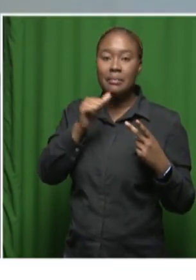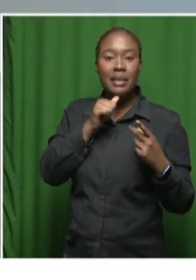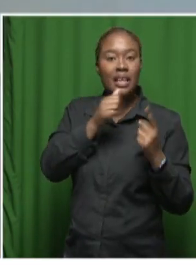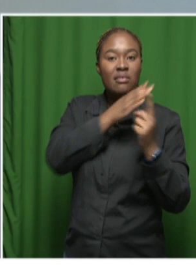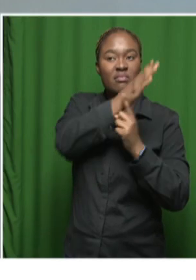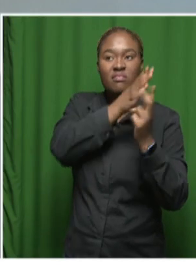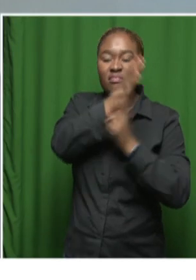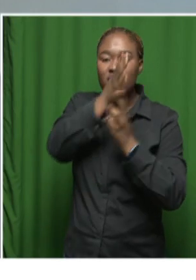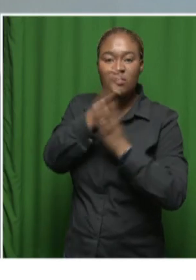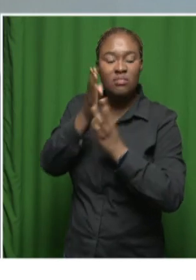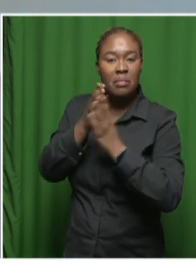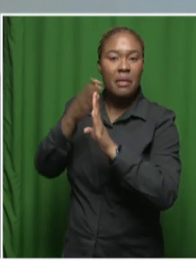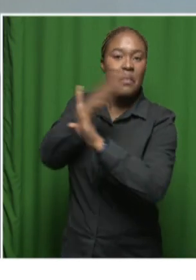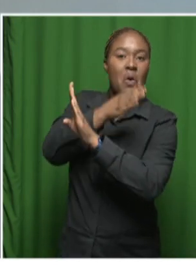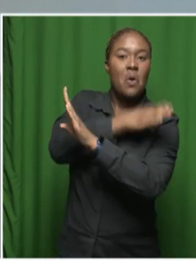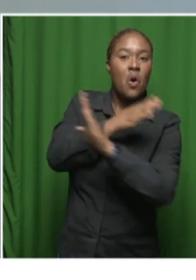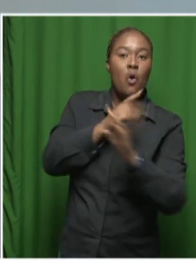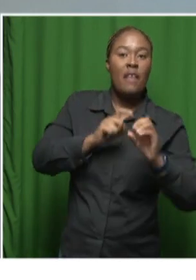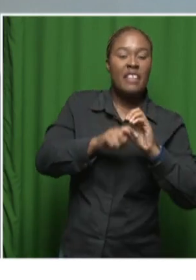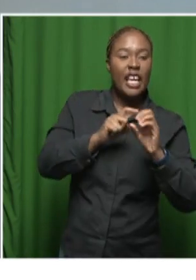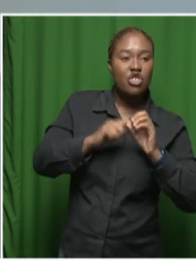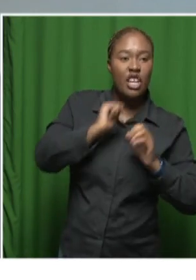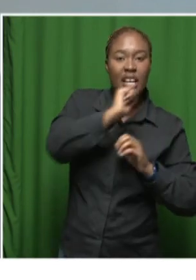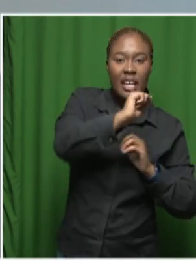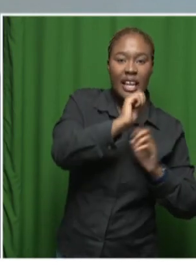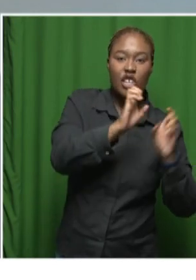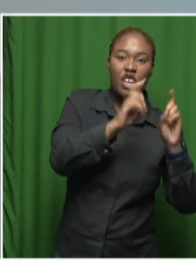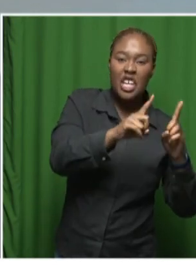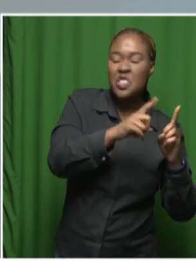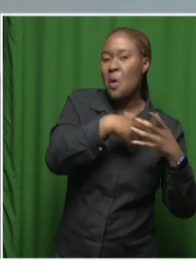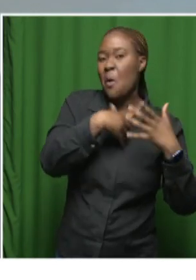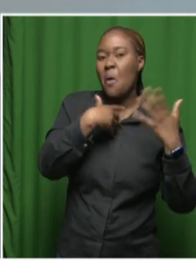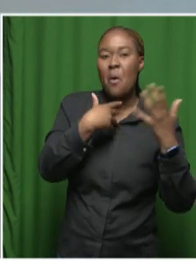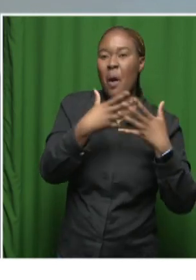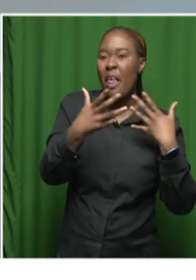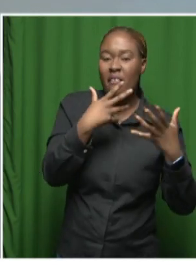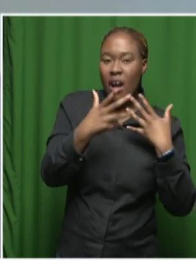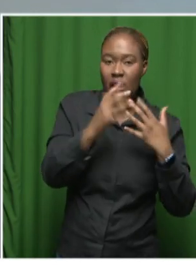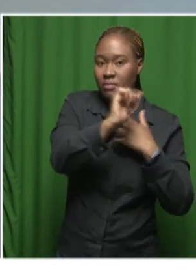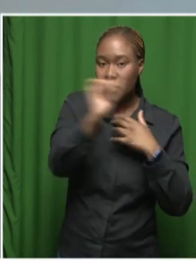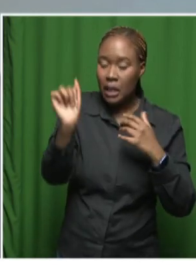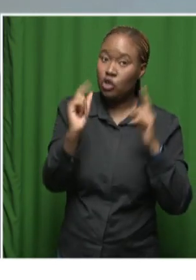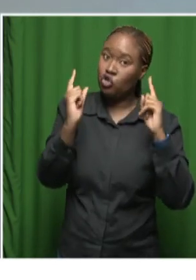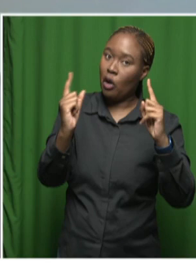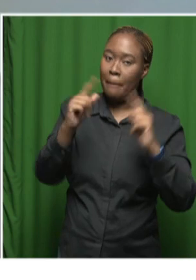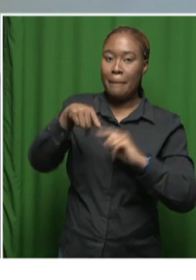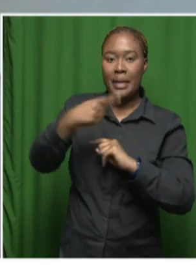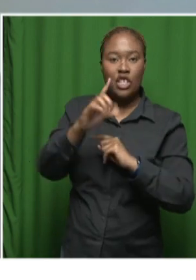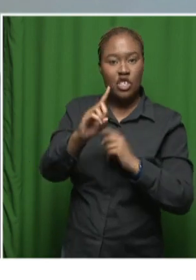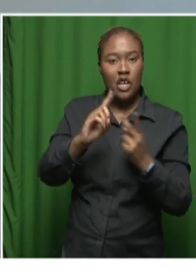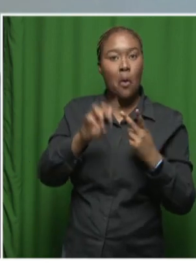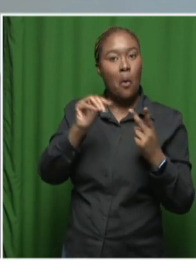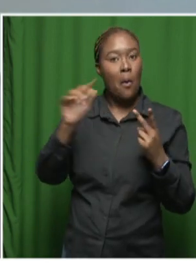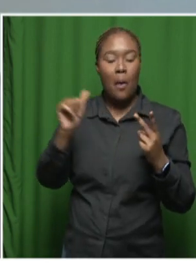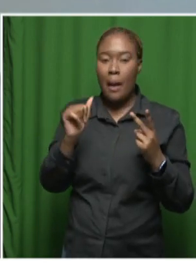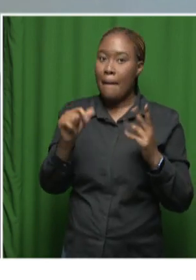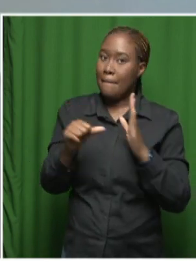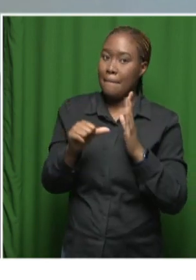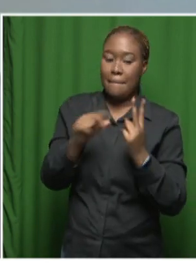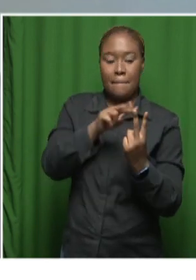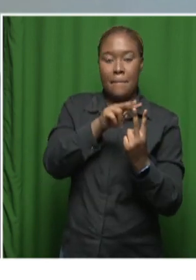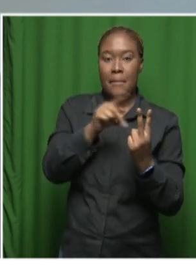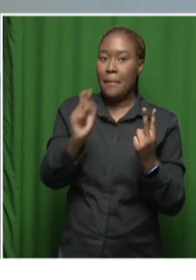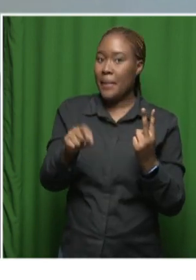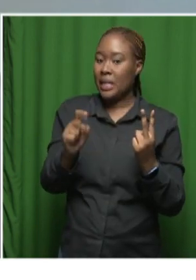multi-disciplines. We're not very stringent when it comes to the type of qualification or the type of skill or education that